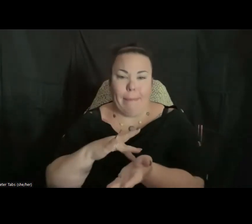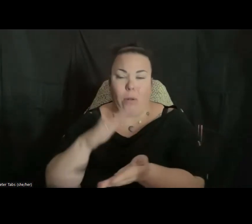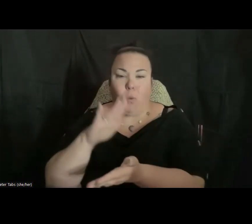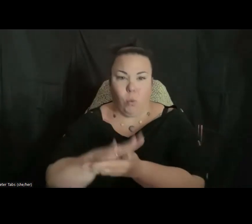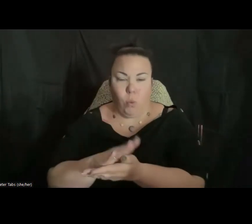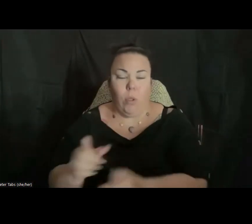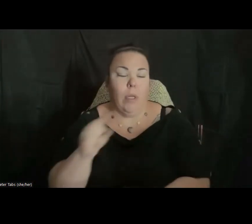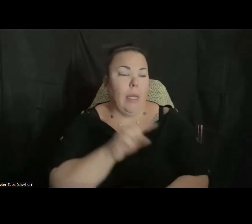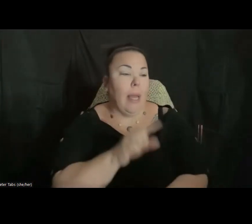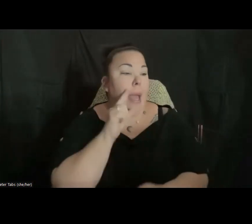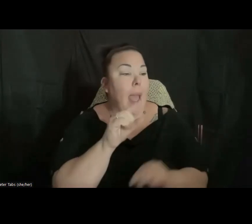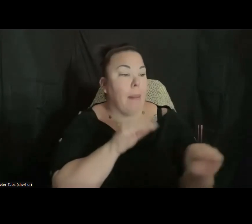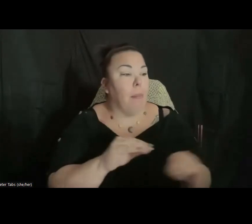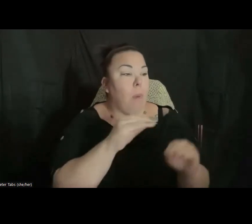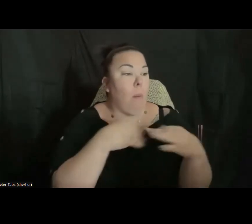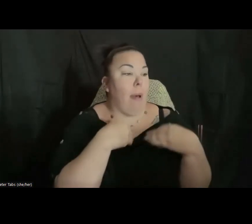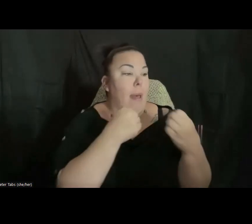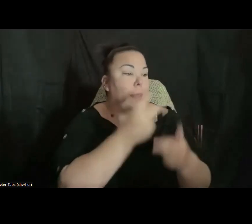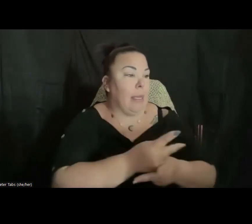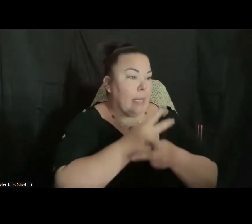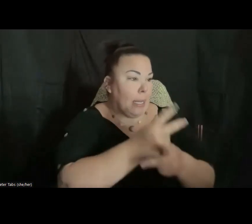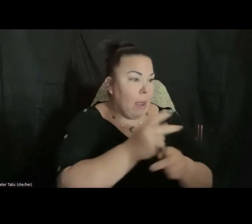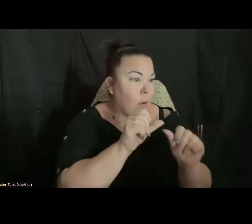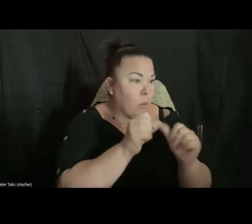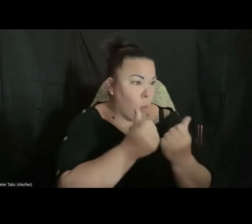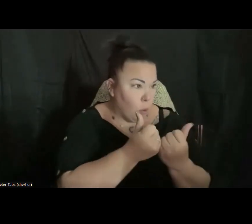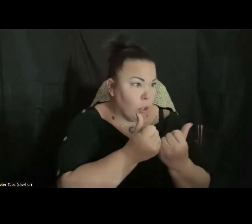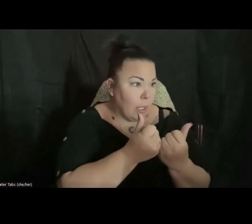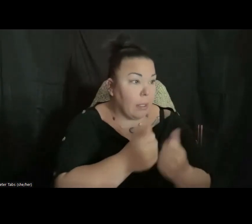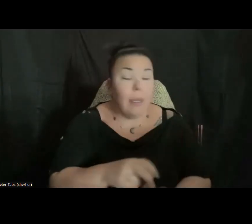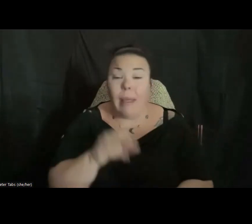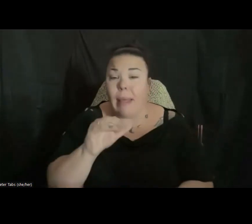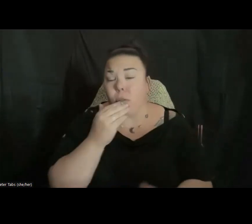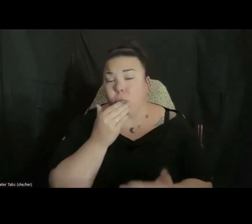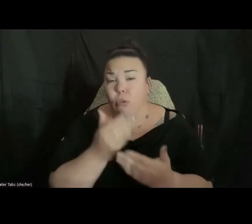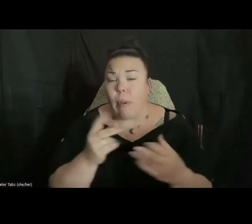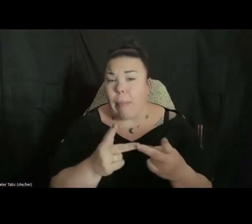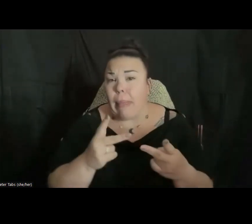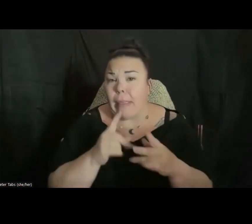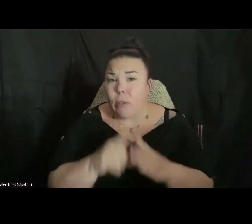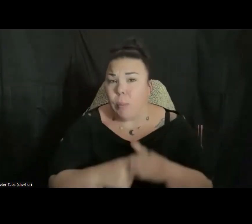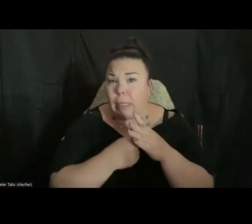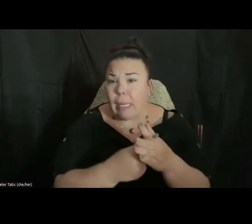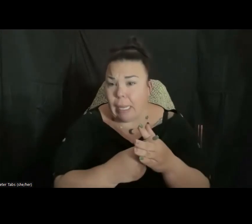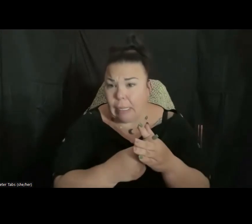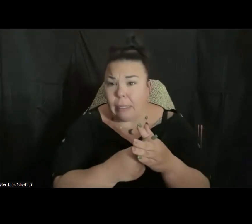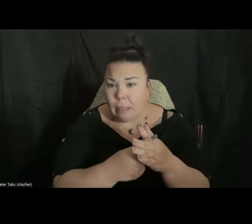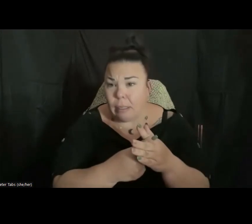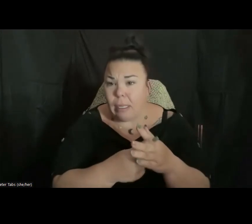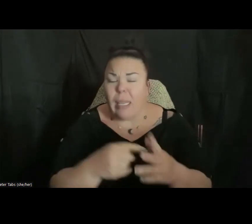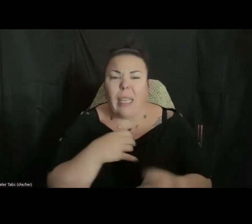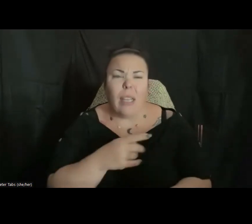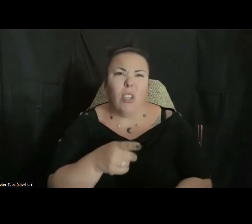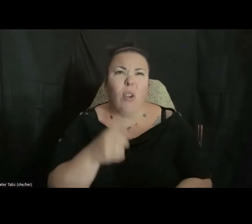lists mobile health programs all across the United States. So it's a good place to begin to look and see, is somebody else doing what I'm thinking